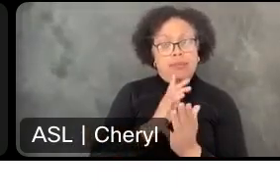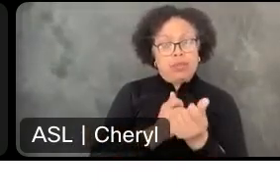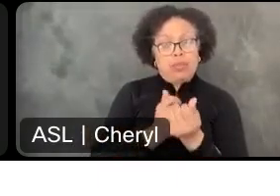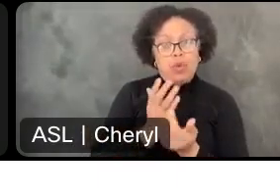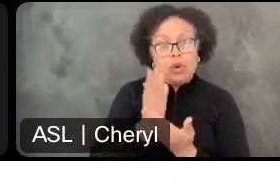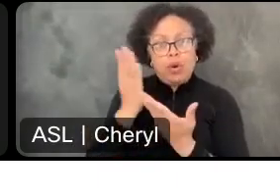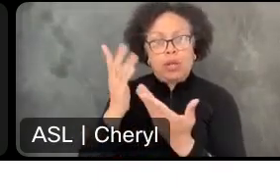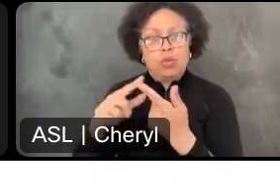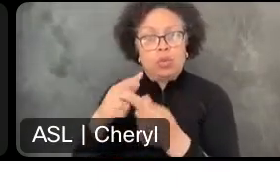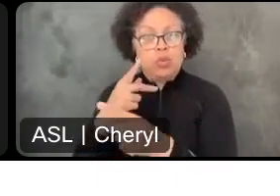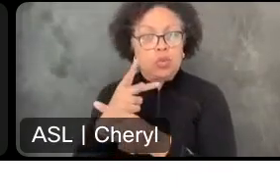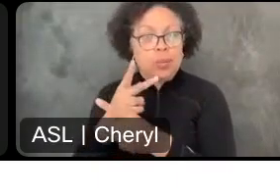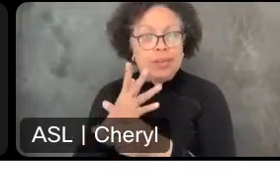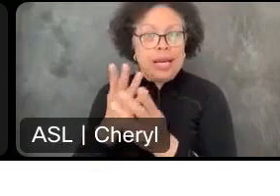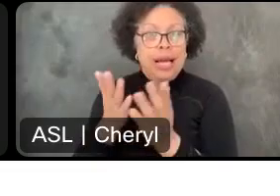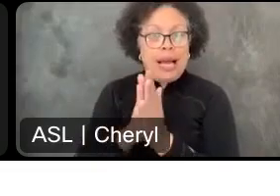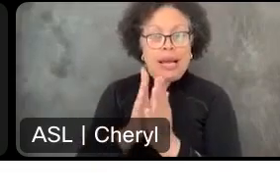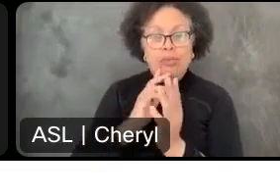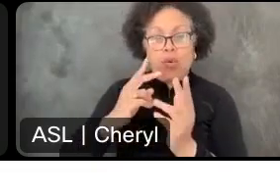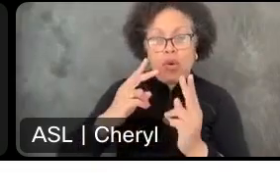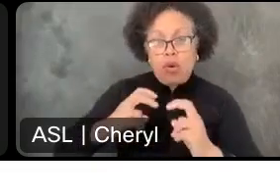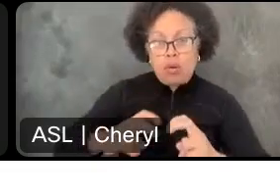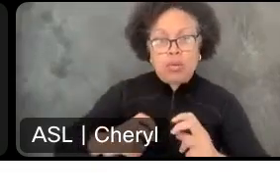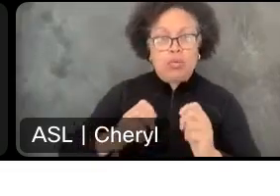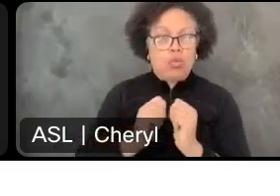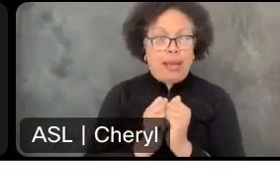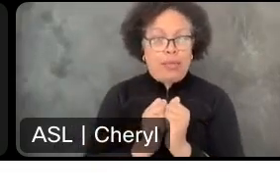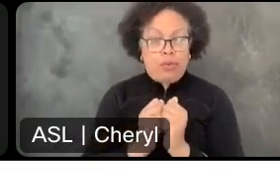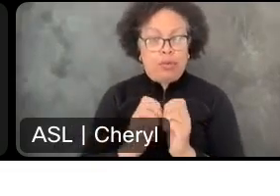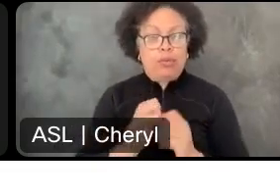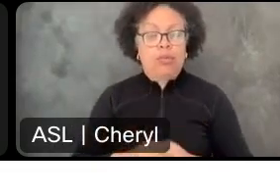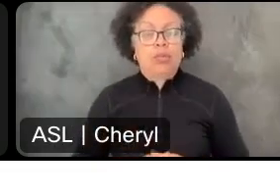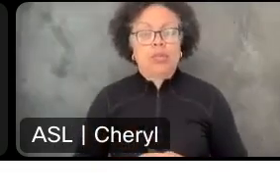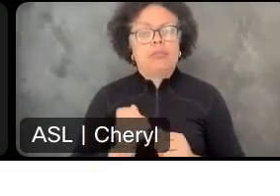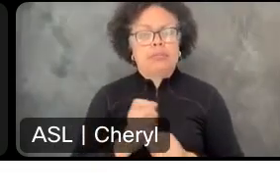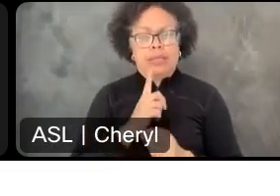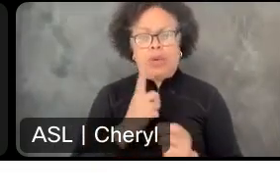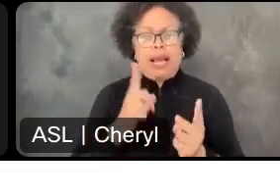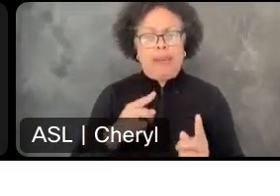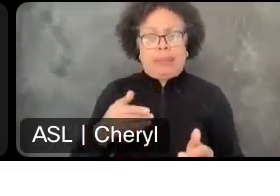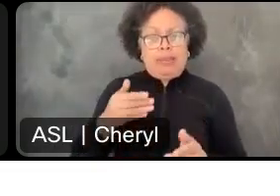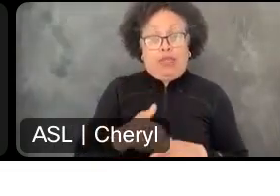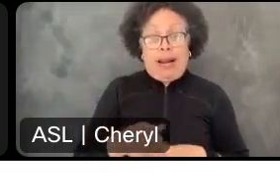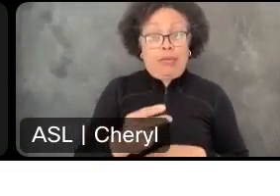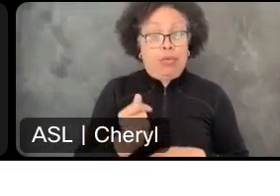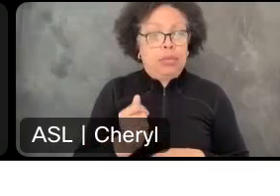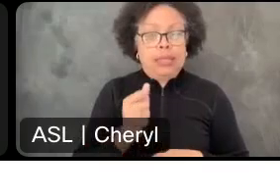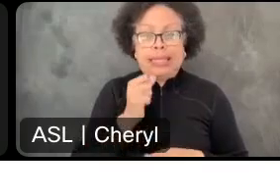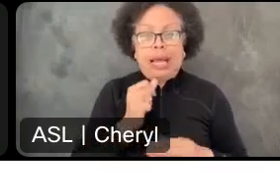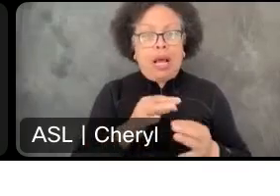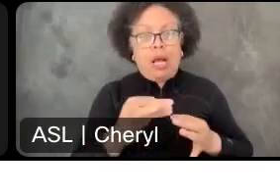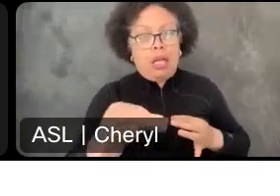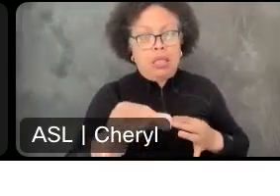colleague. Make sure this takes place in a timely manner so that any changes can be made to policies